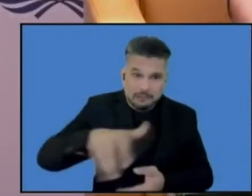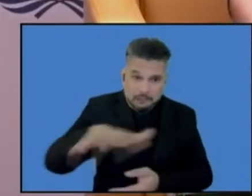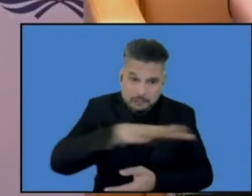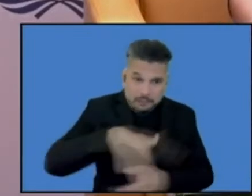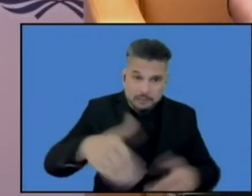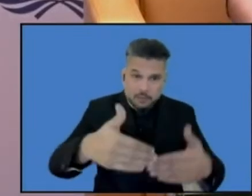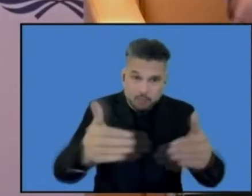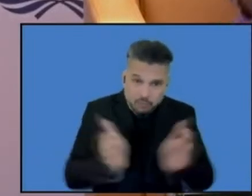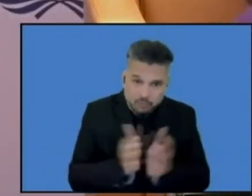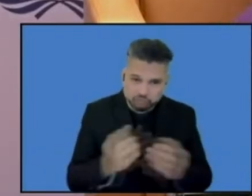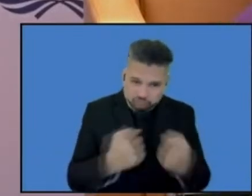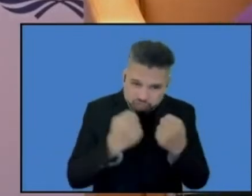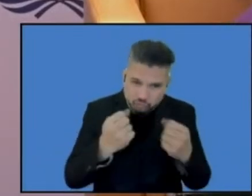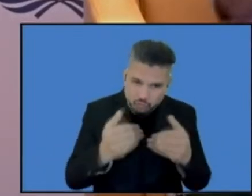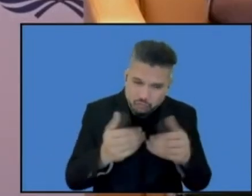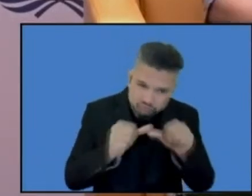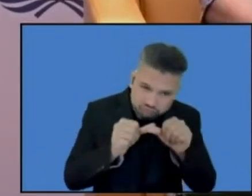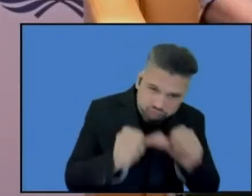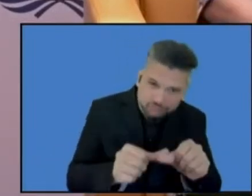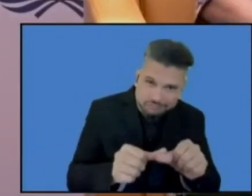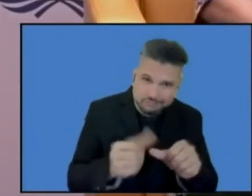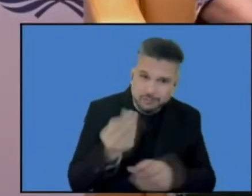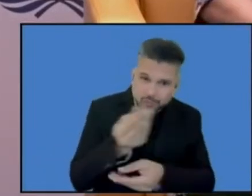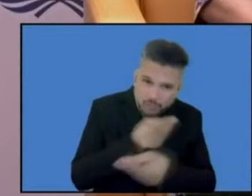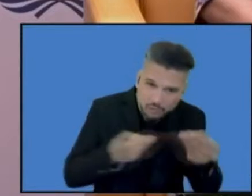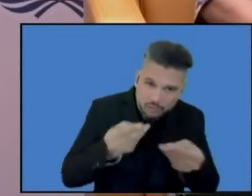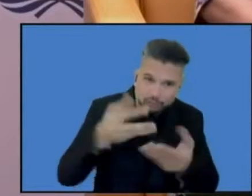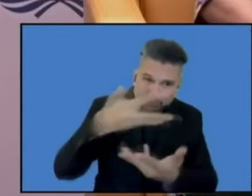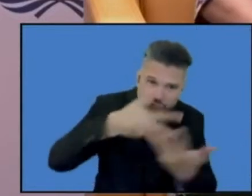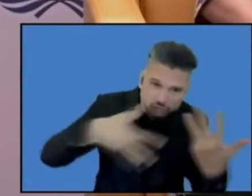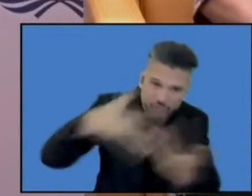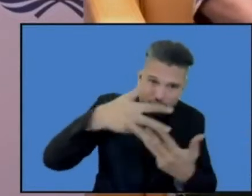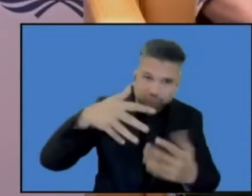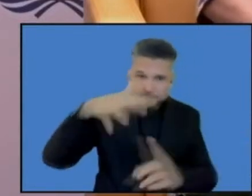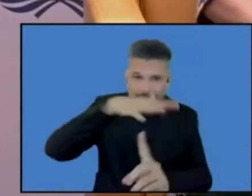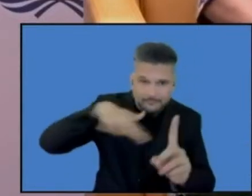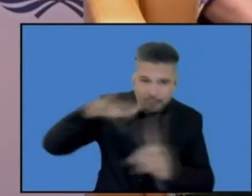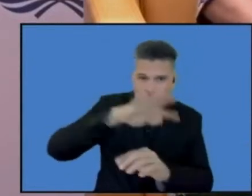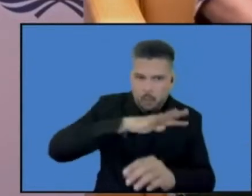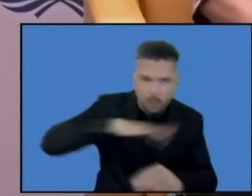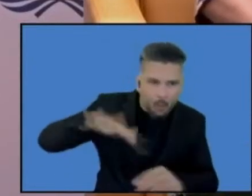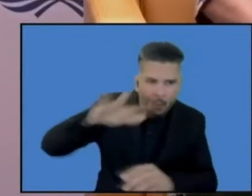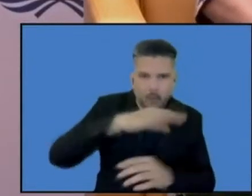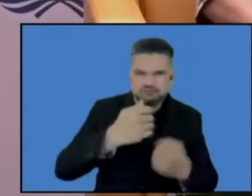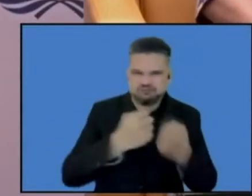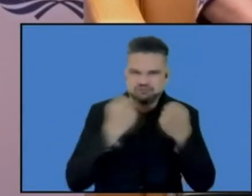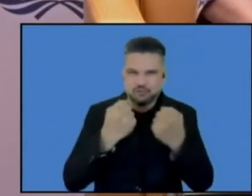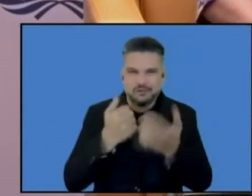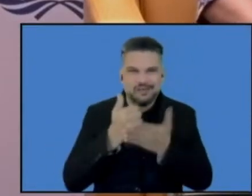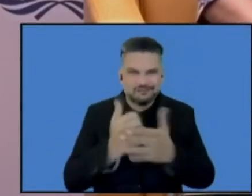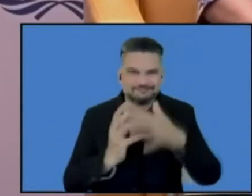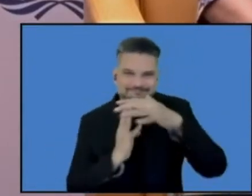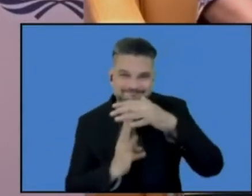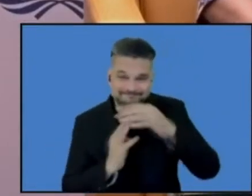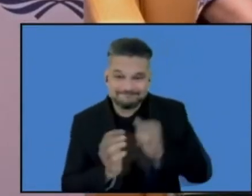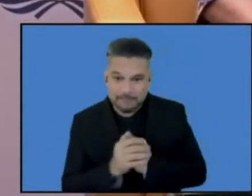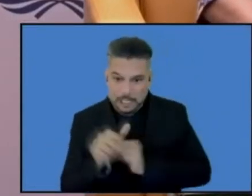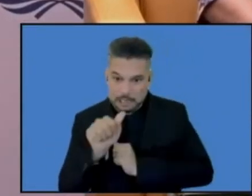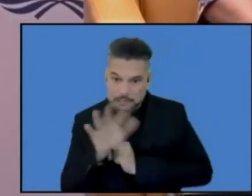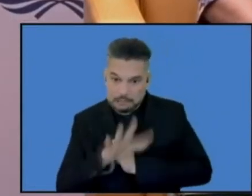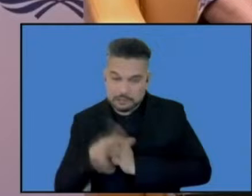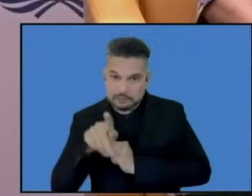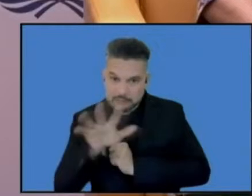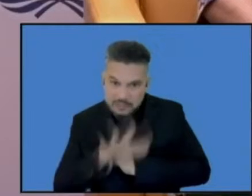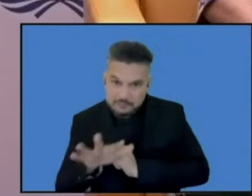economically, socially, and environmentally. As the Asia-Pacific region navigates climate change,